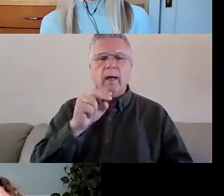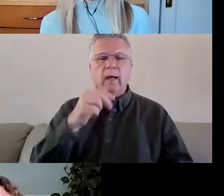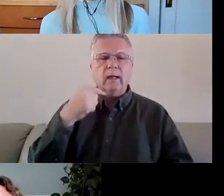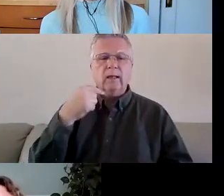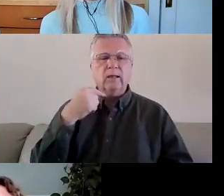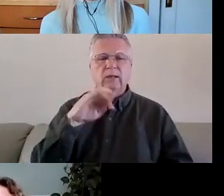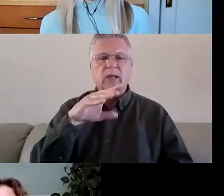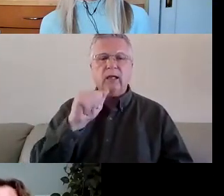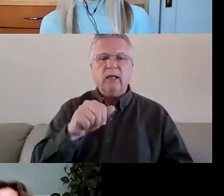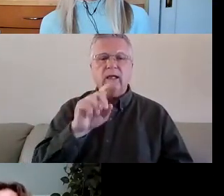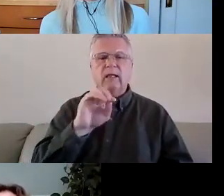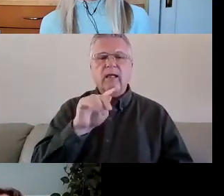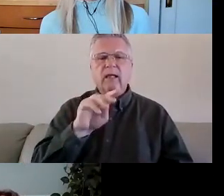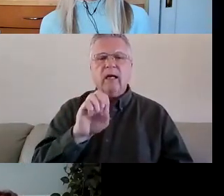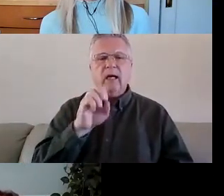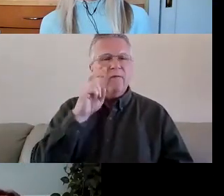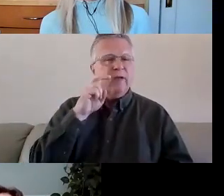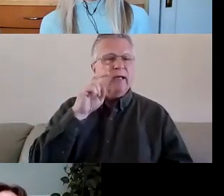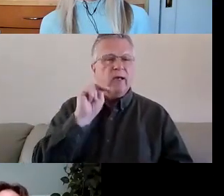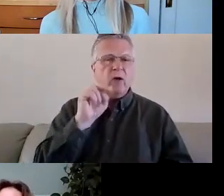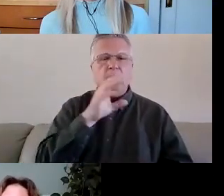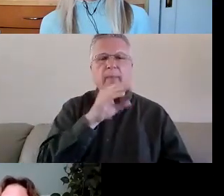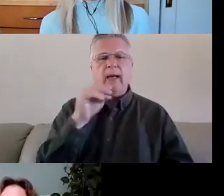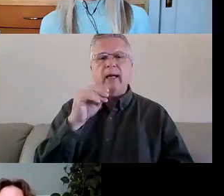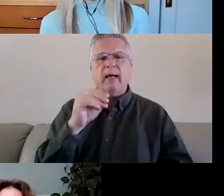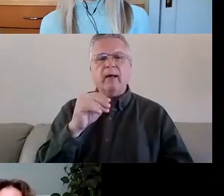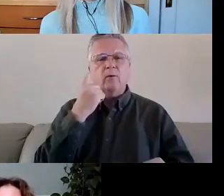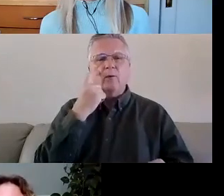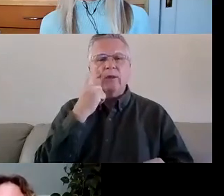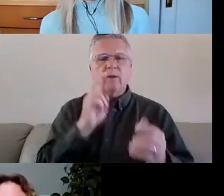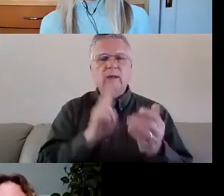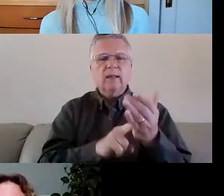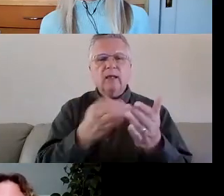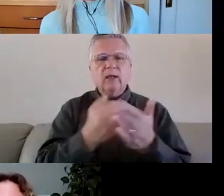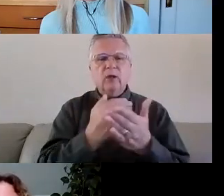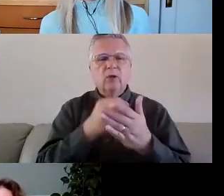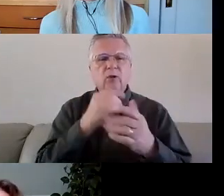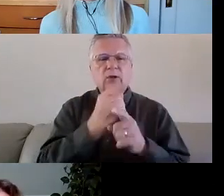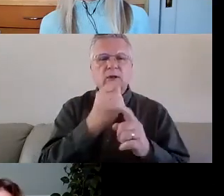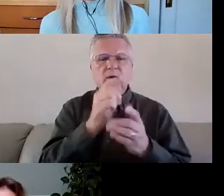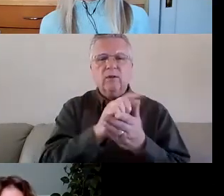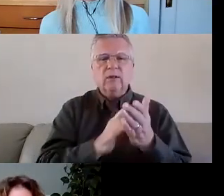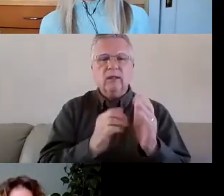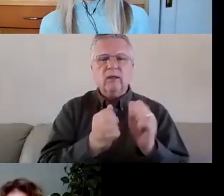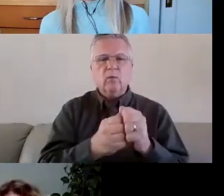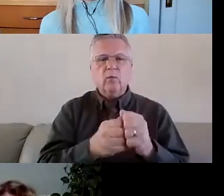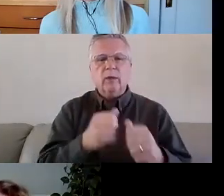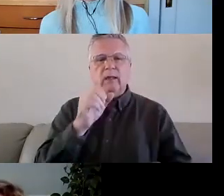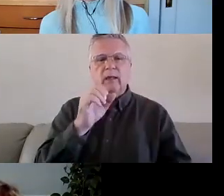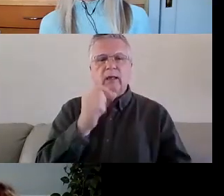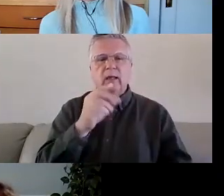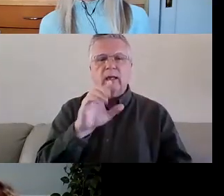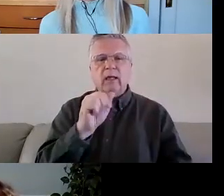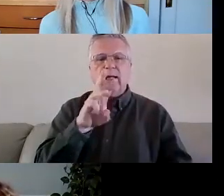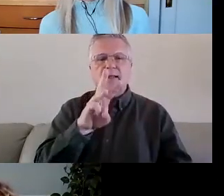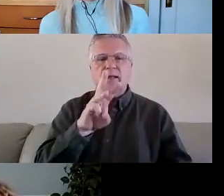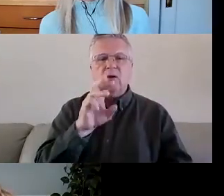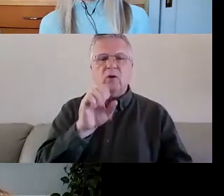Vietnam, and most recently, we signed a new sister cities agreement with Glasgow, Scotland, late last month.